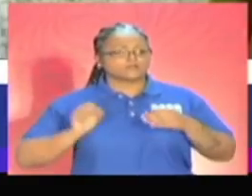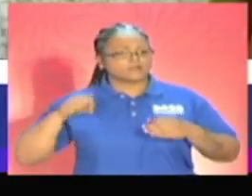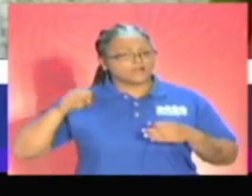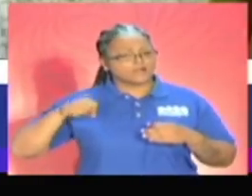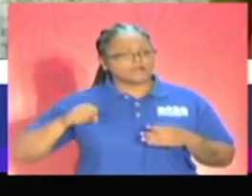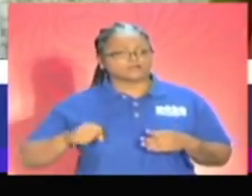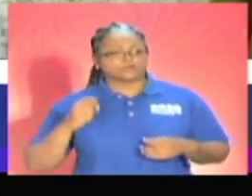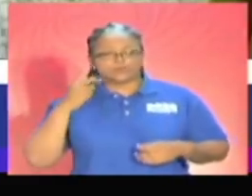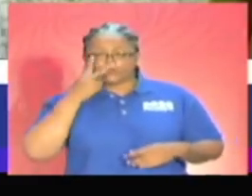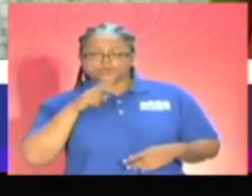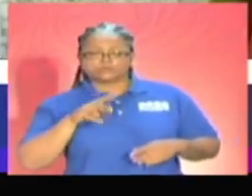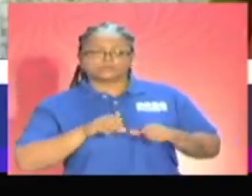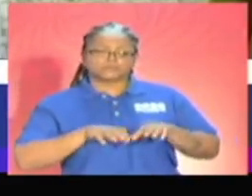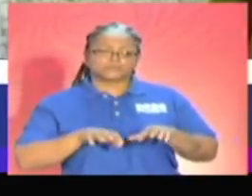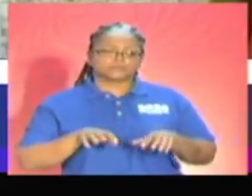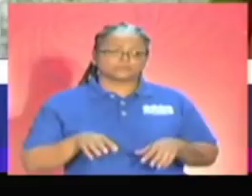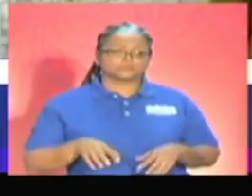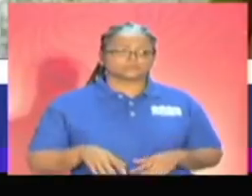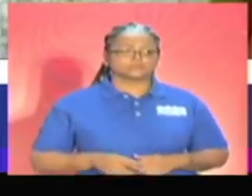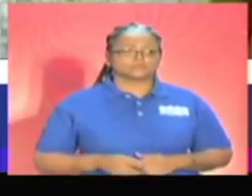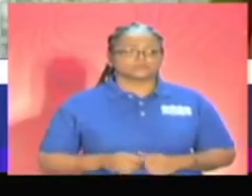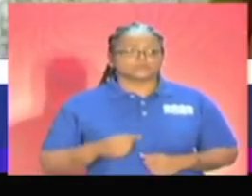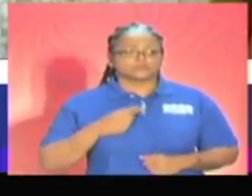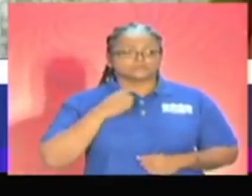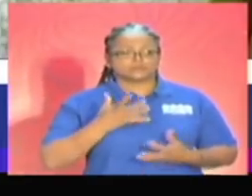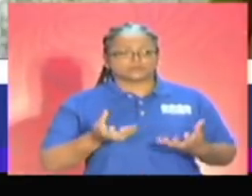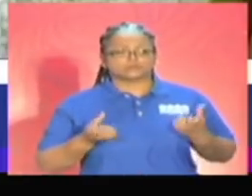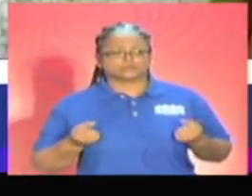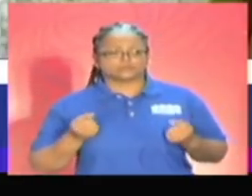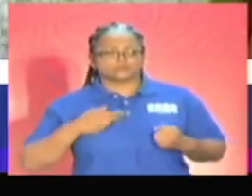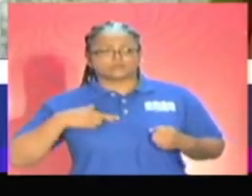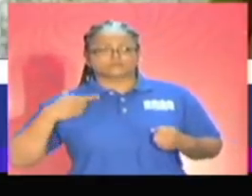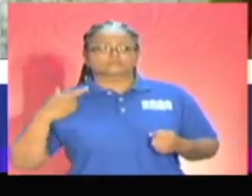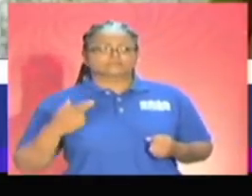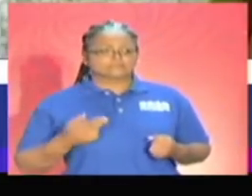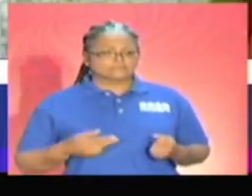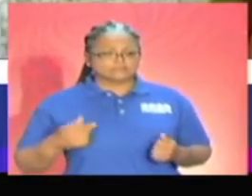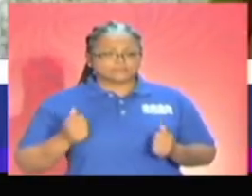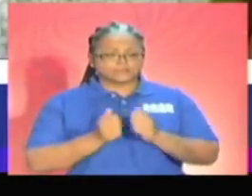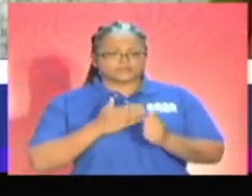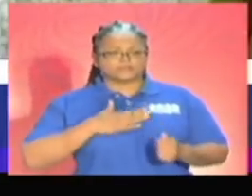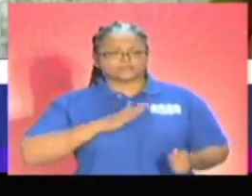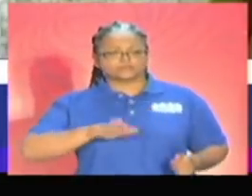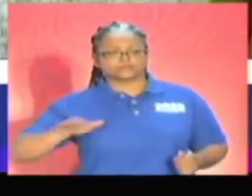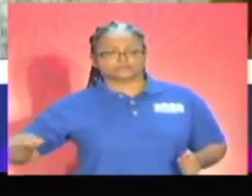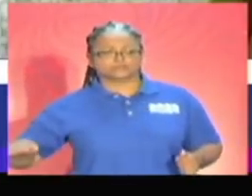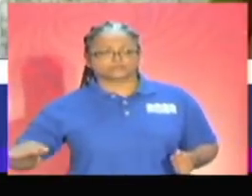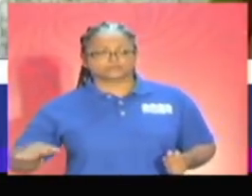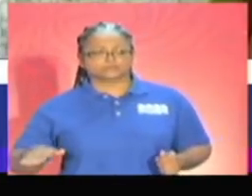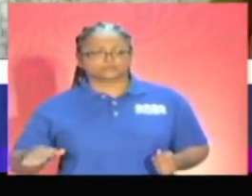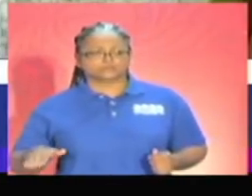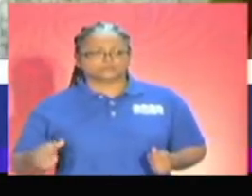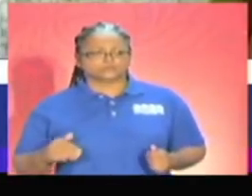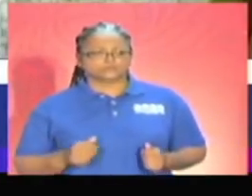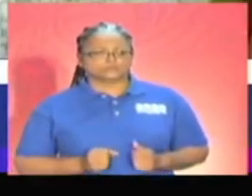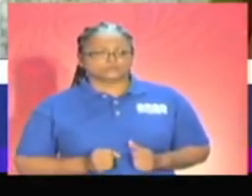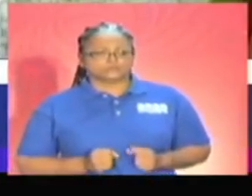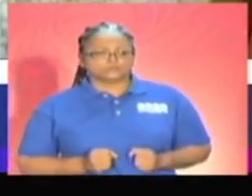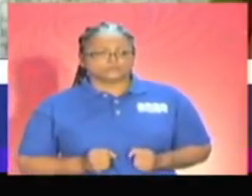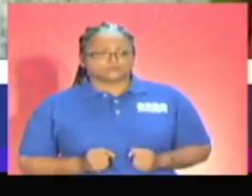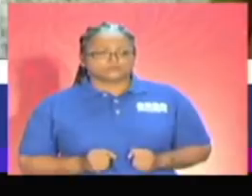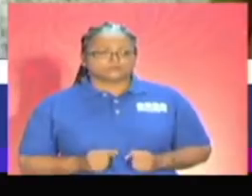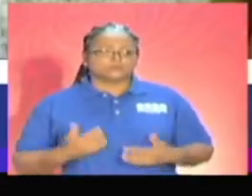risk that it happens to their child? Is there anything that they could look out for from the get-go to know that, okay, my child might have that